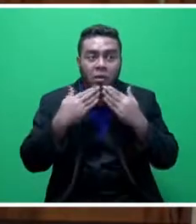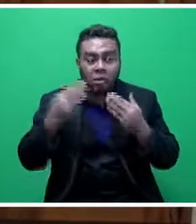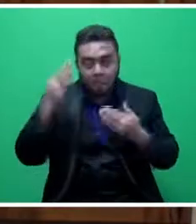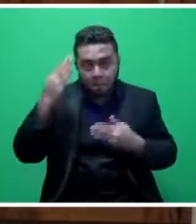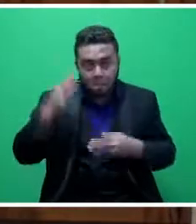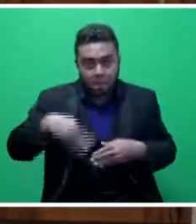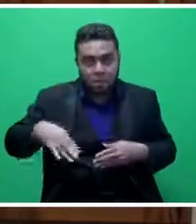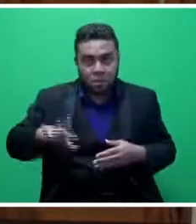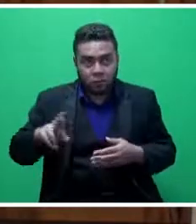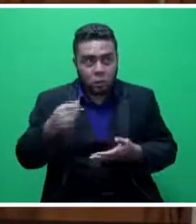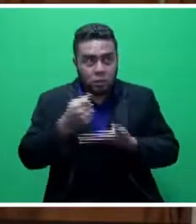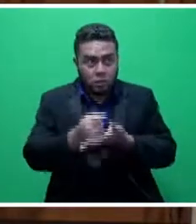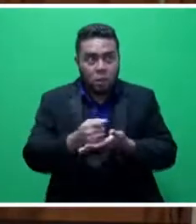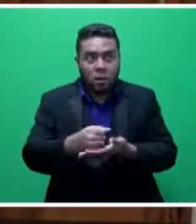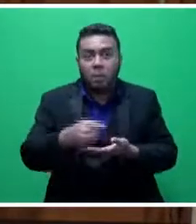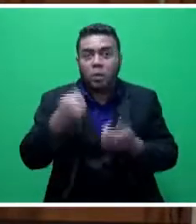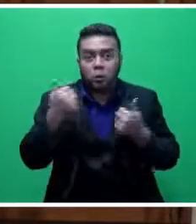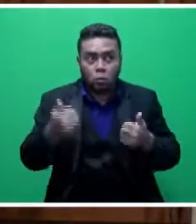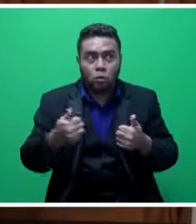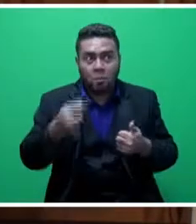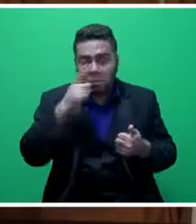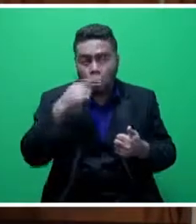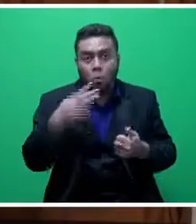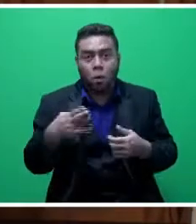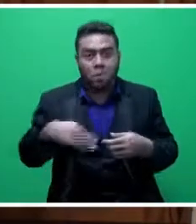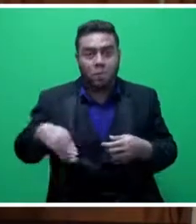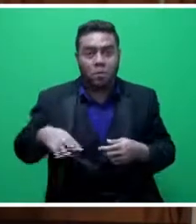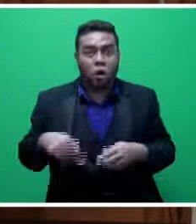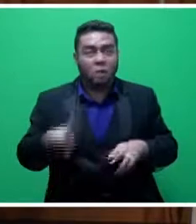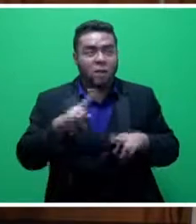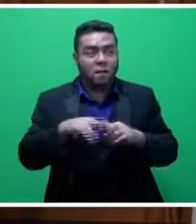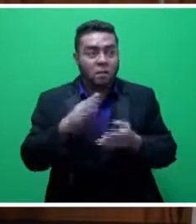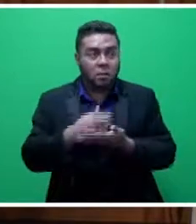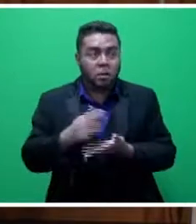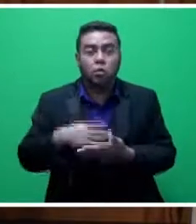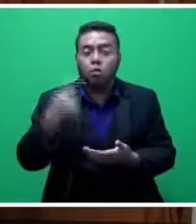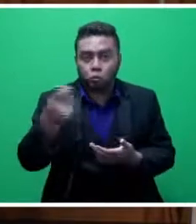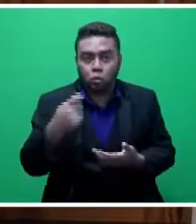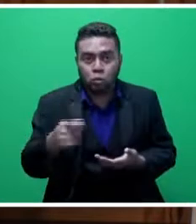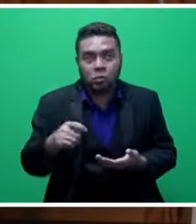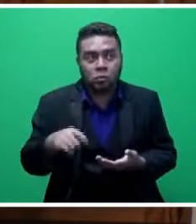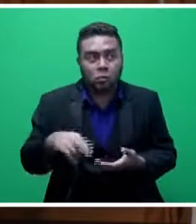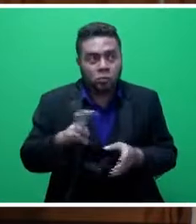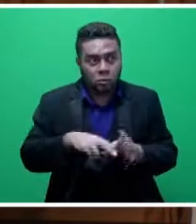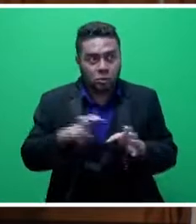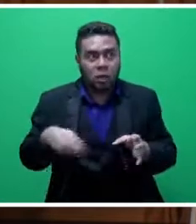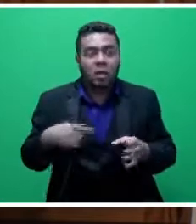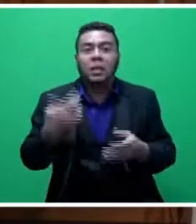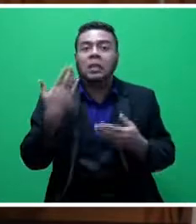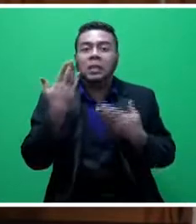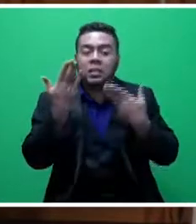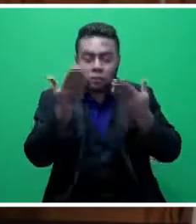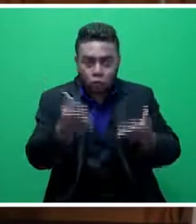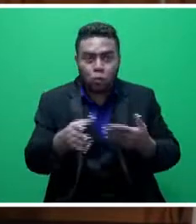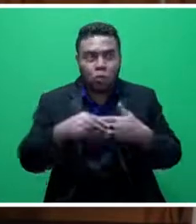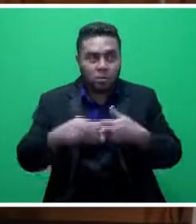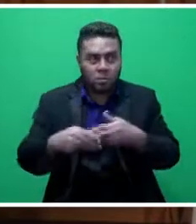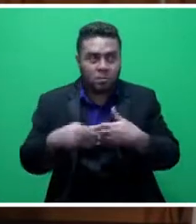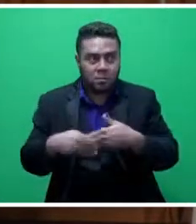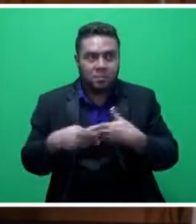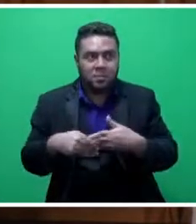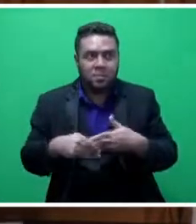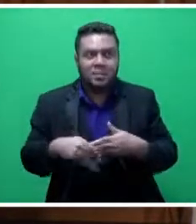very good for those people who are members of the FNPF. Some of you are soon to retire too, so it gives you that flexibility in respect of